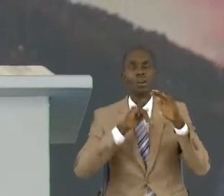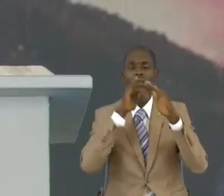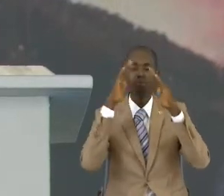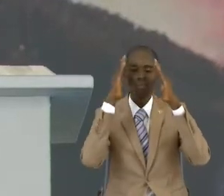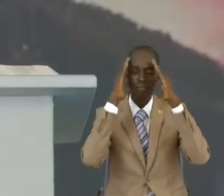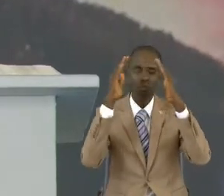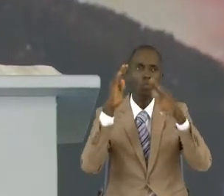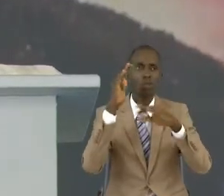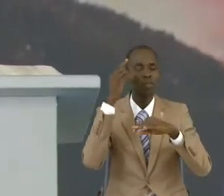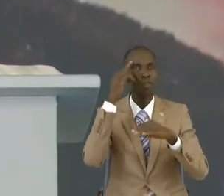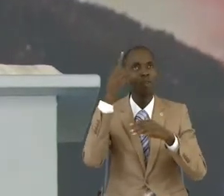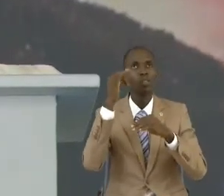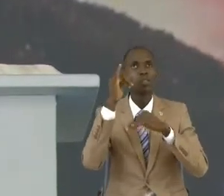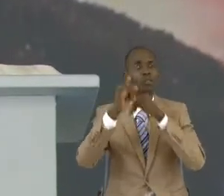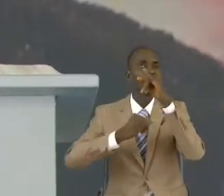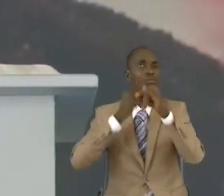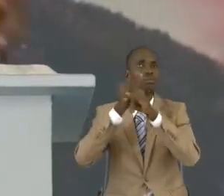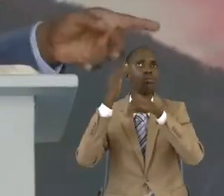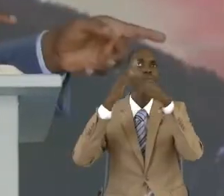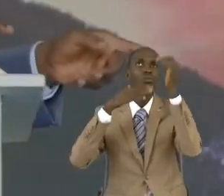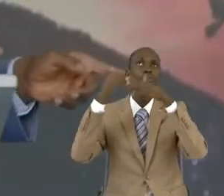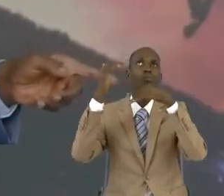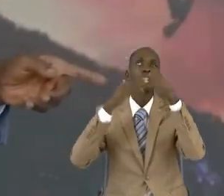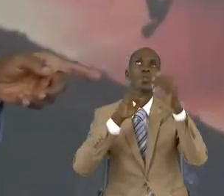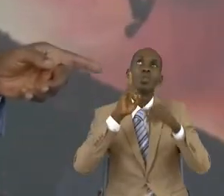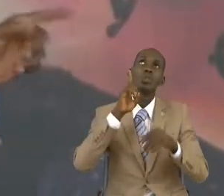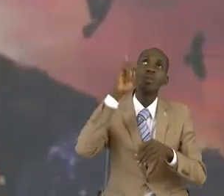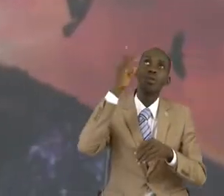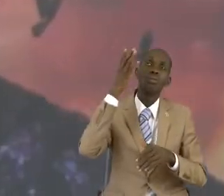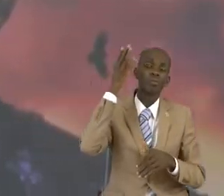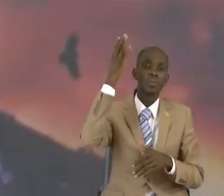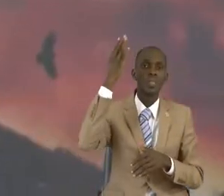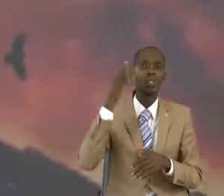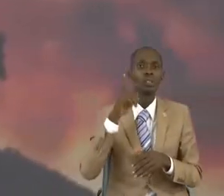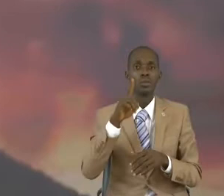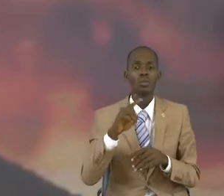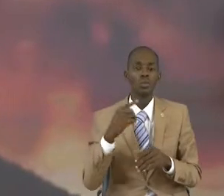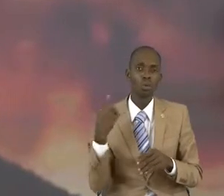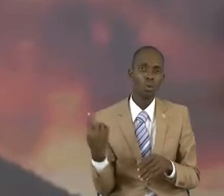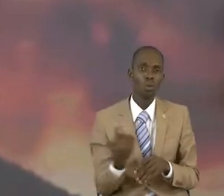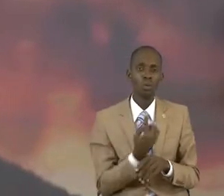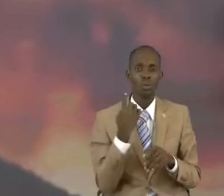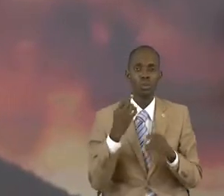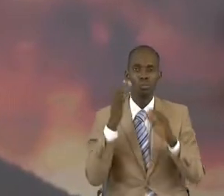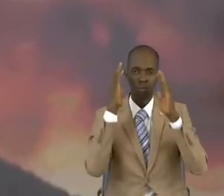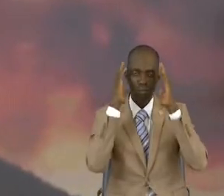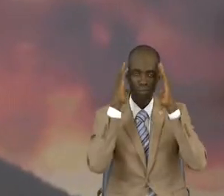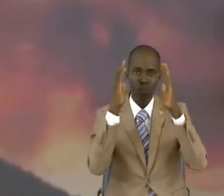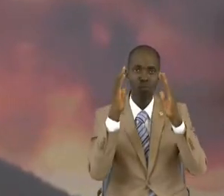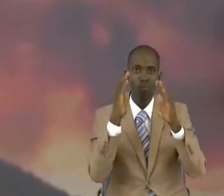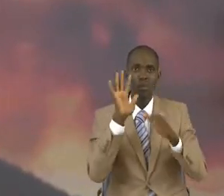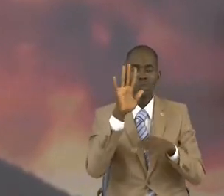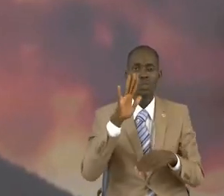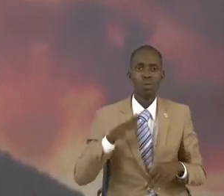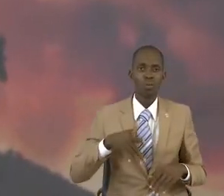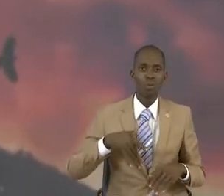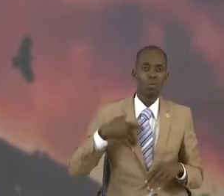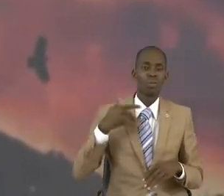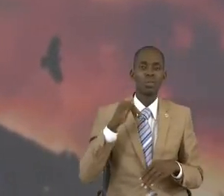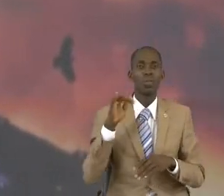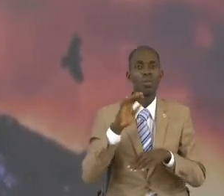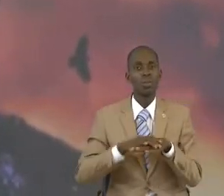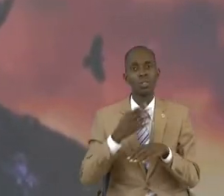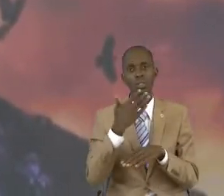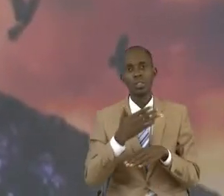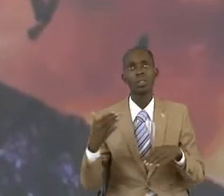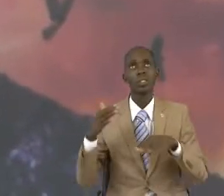high, and therefore you keep on setting your affection on things above and not